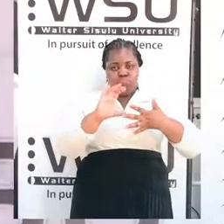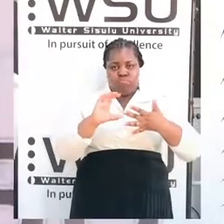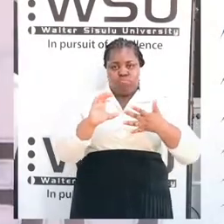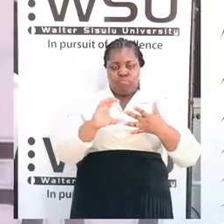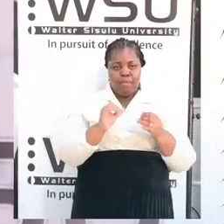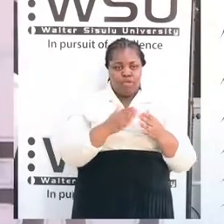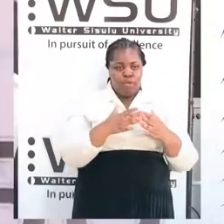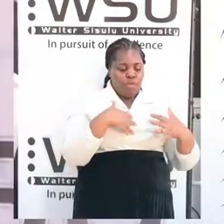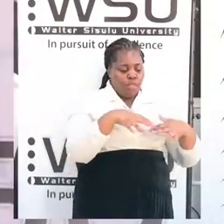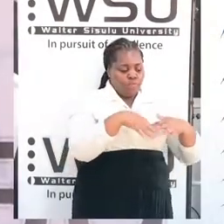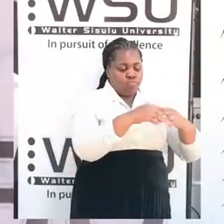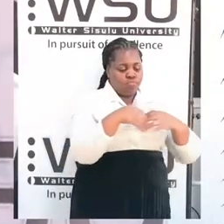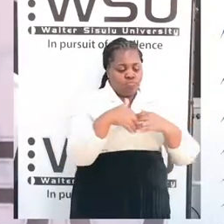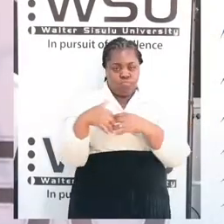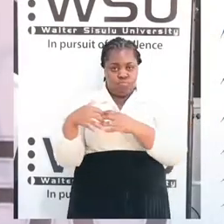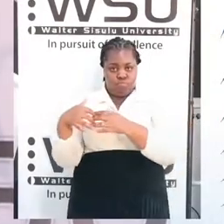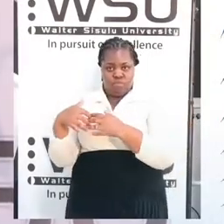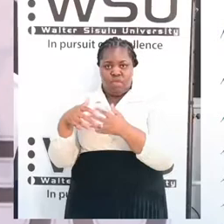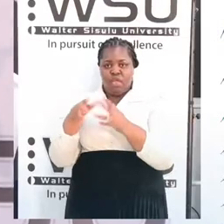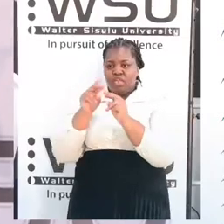develop initiatives